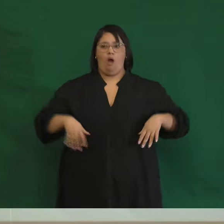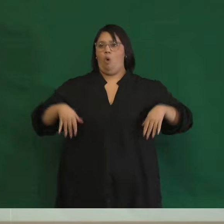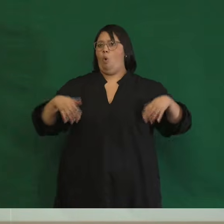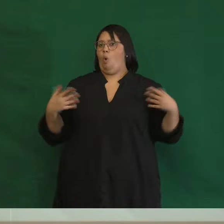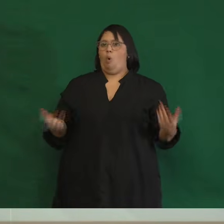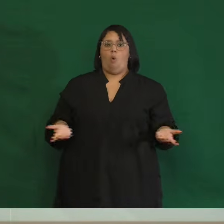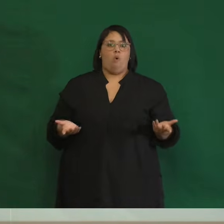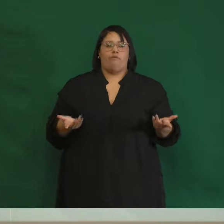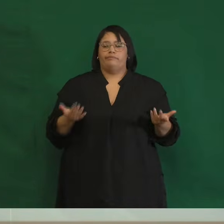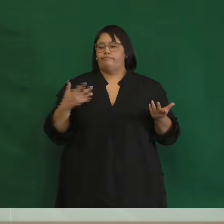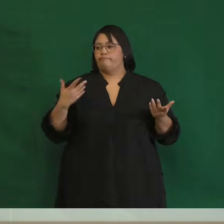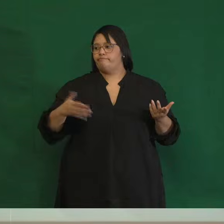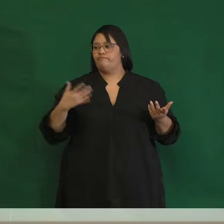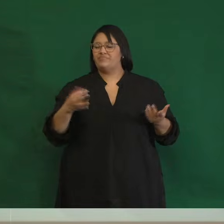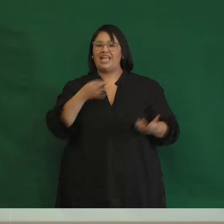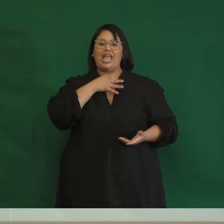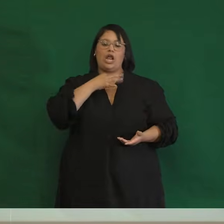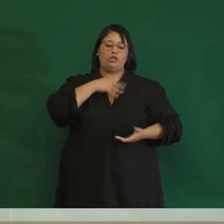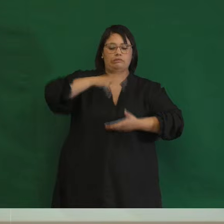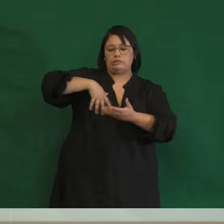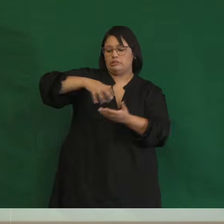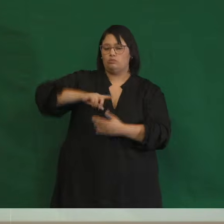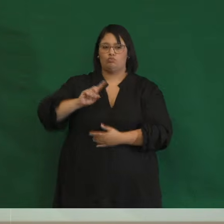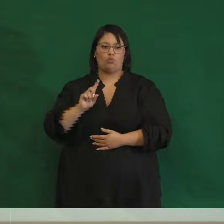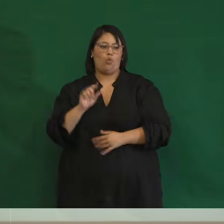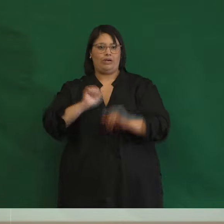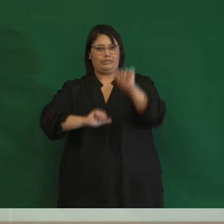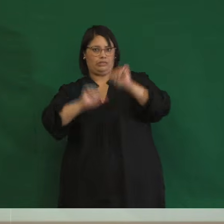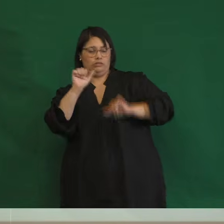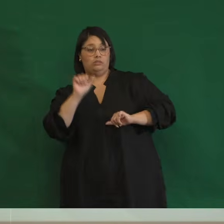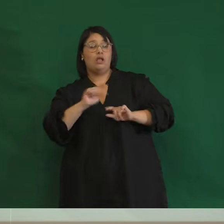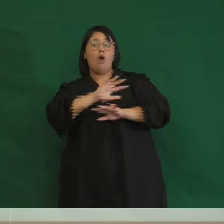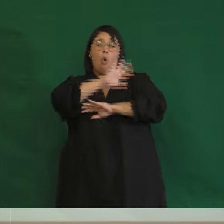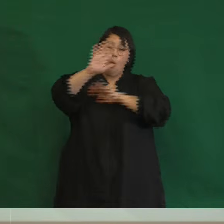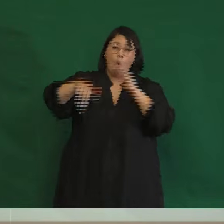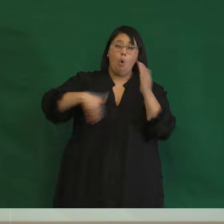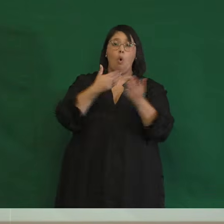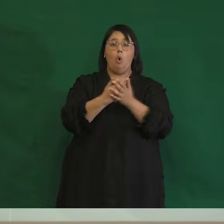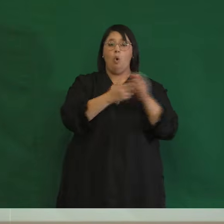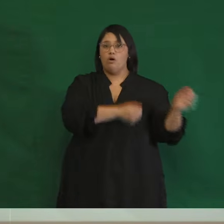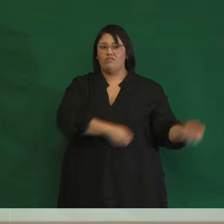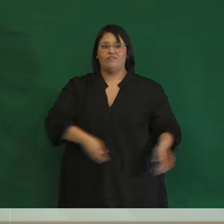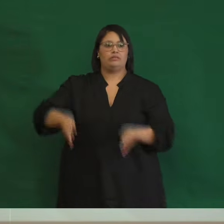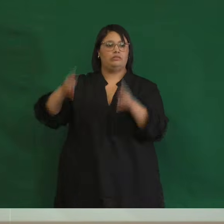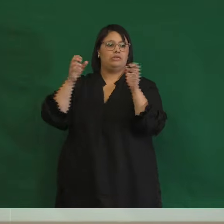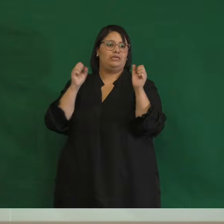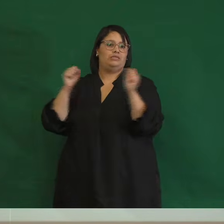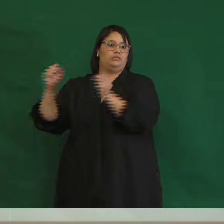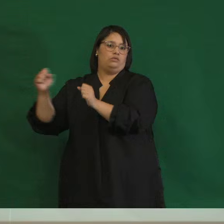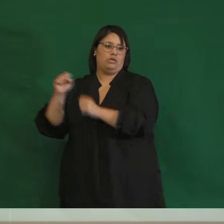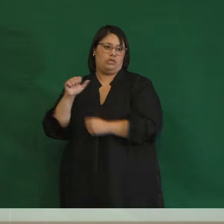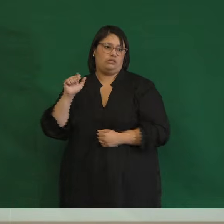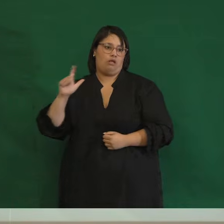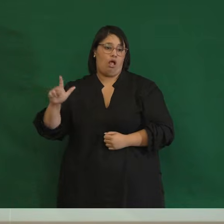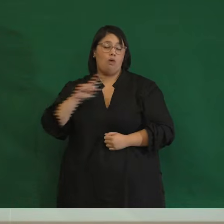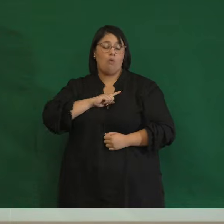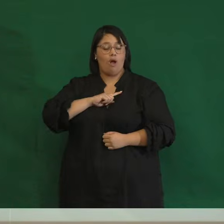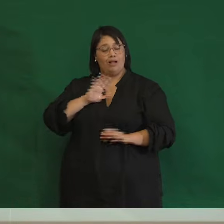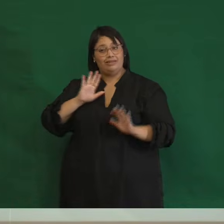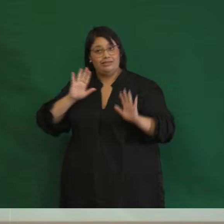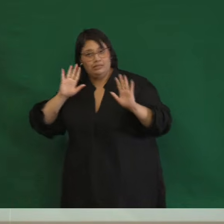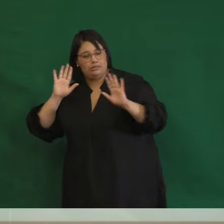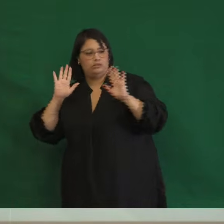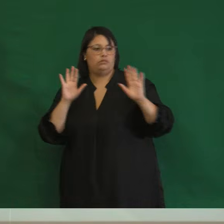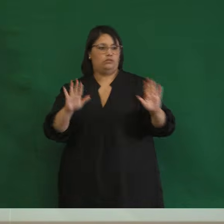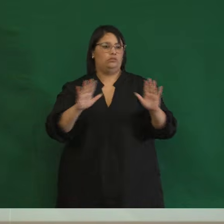in English. However, everything now is going to be South African Sign Language because that is